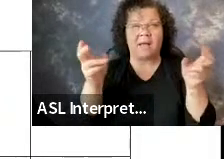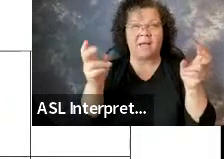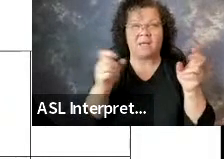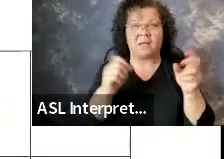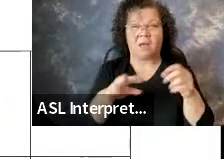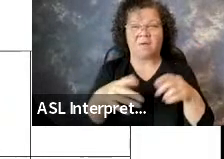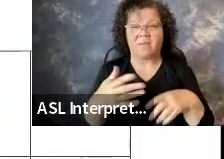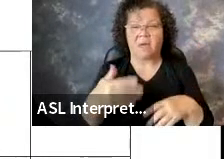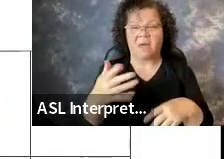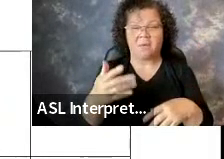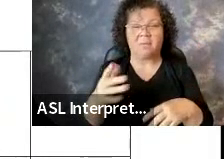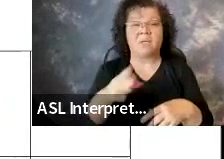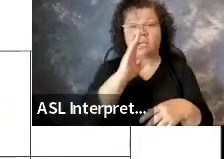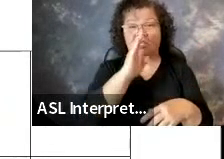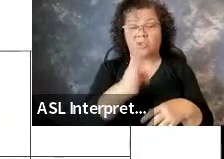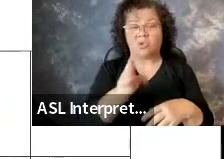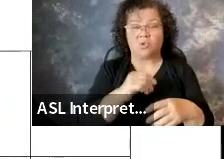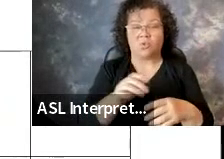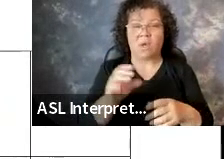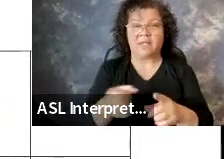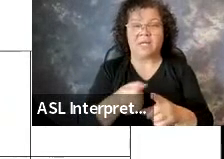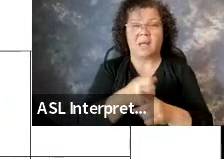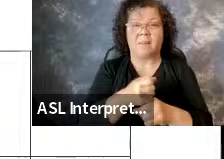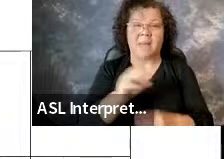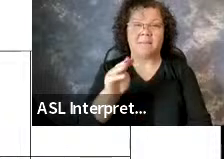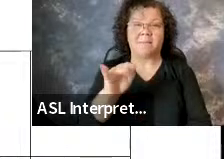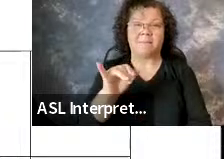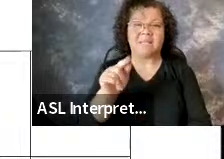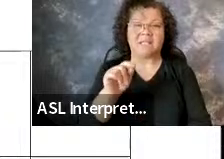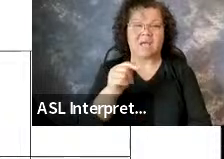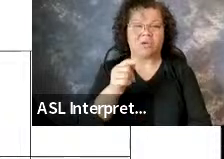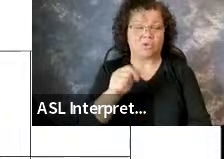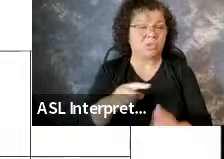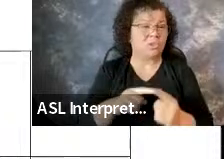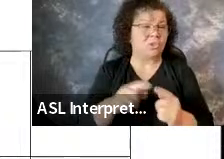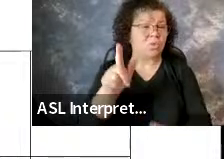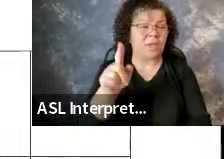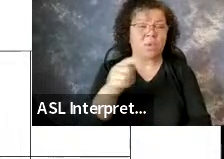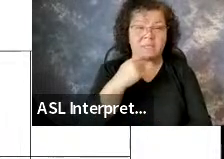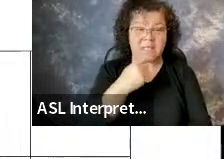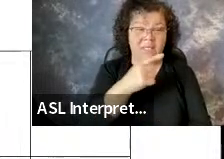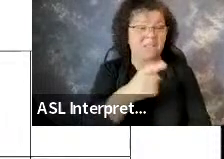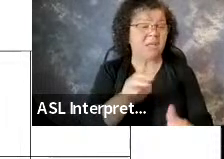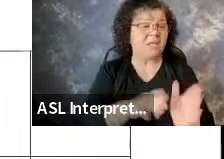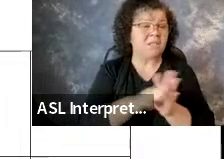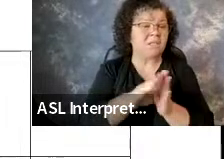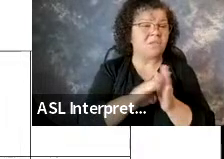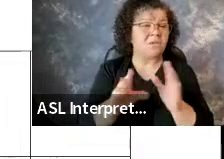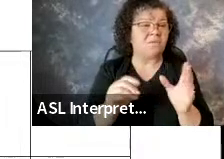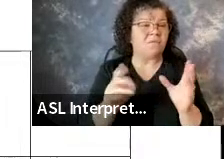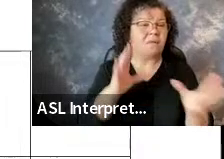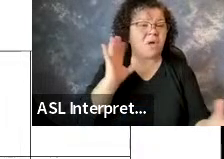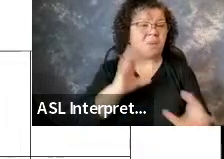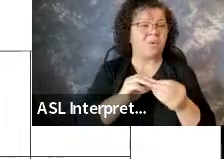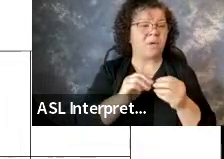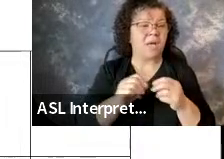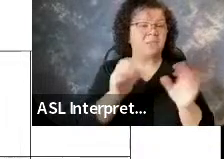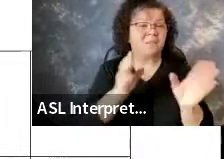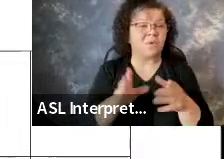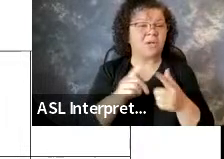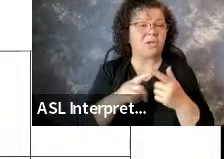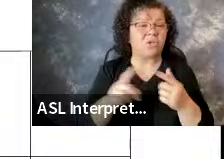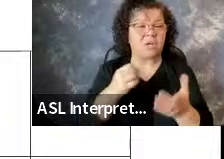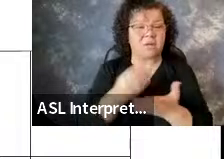the direct impact mitigations. And so 21 reads, develop comprehensive strategies and funding